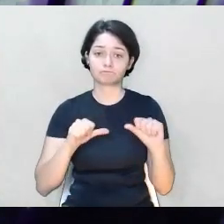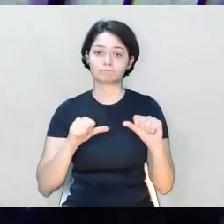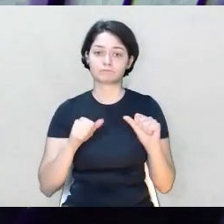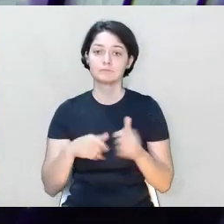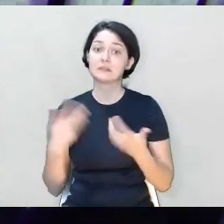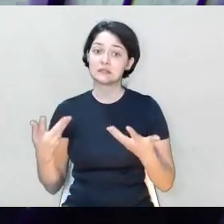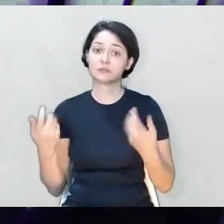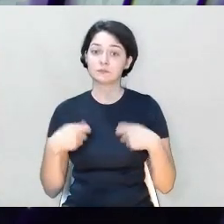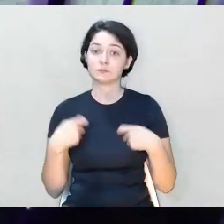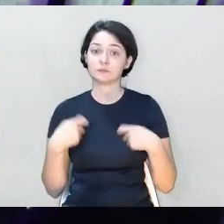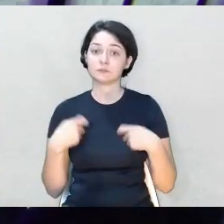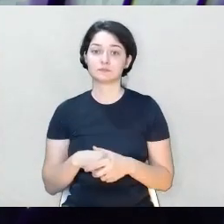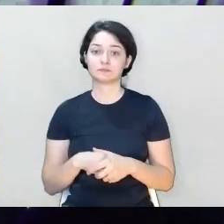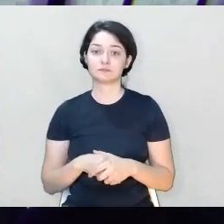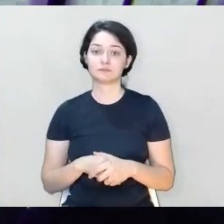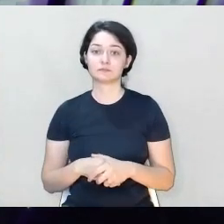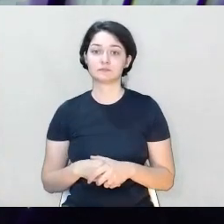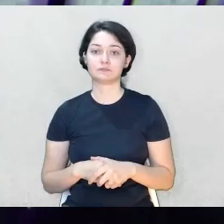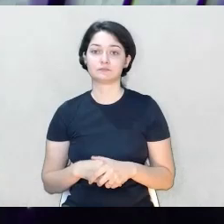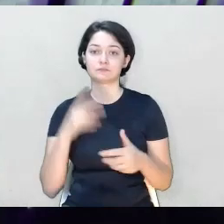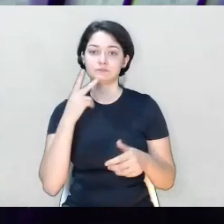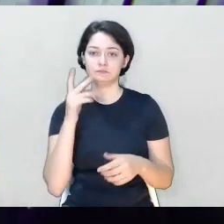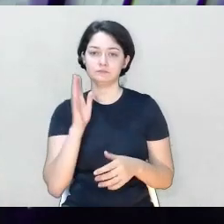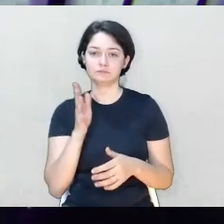for that, we need this.